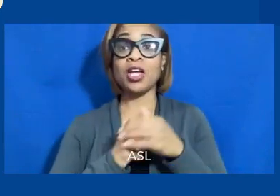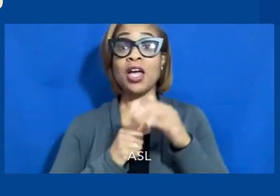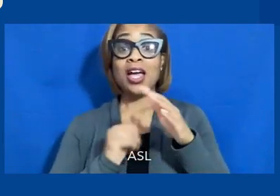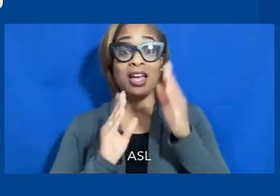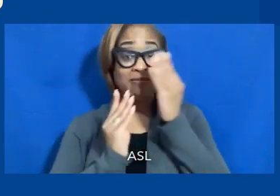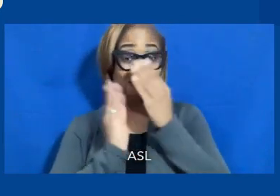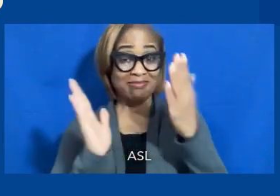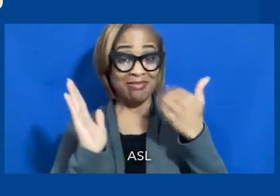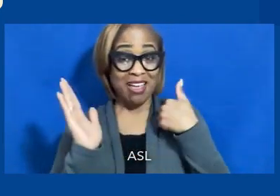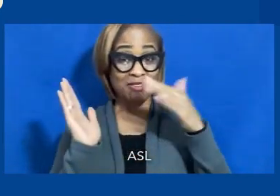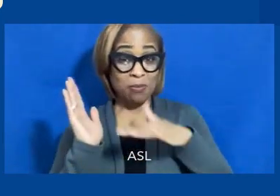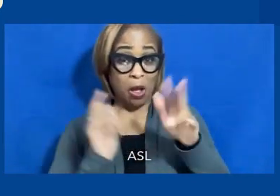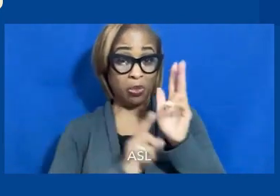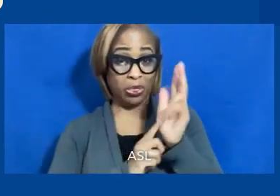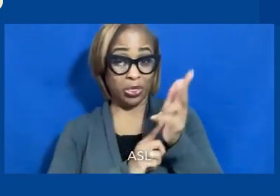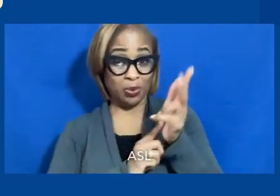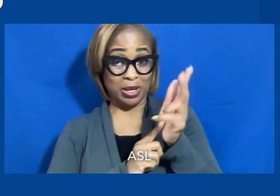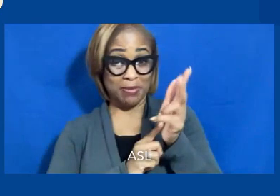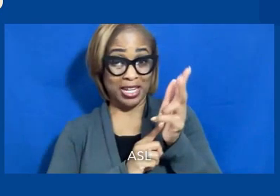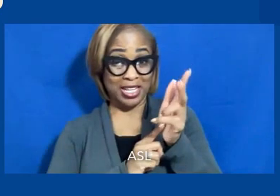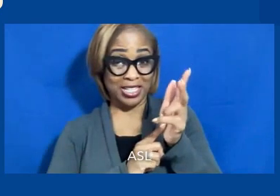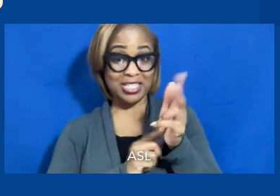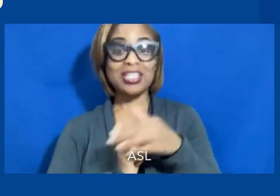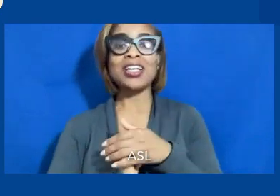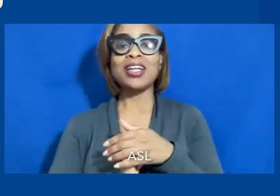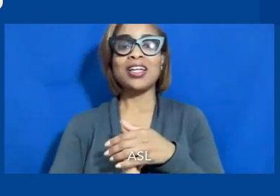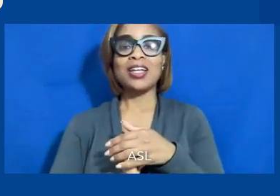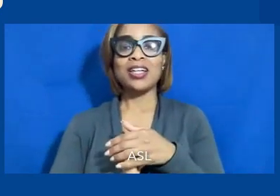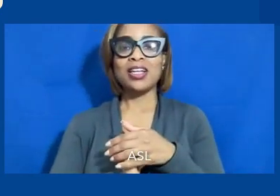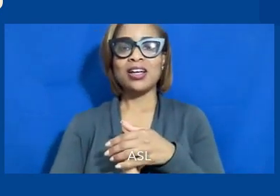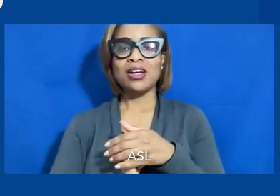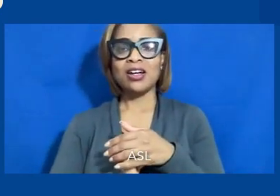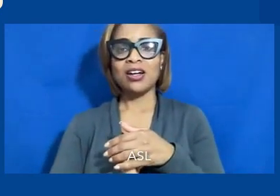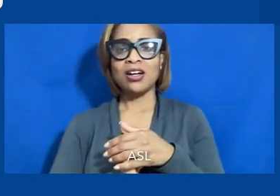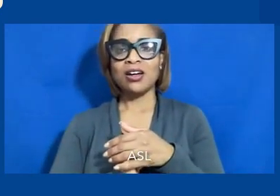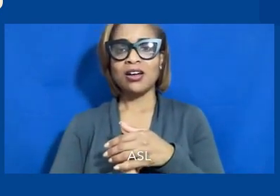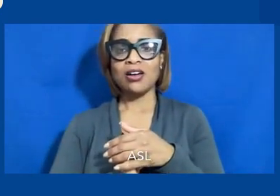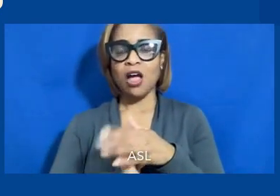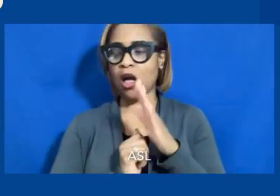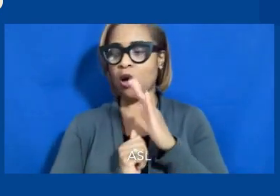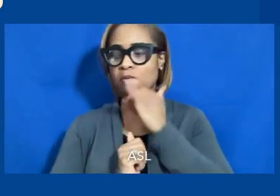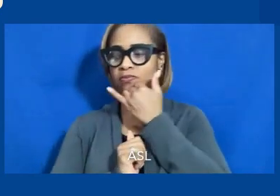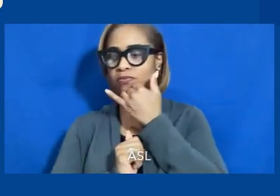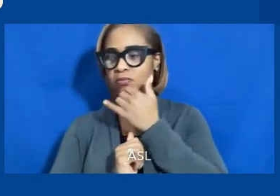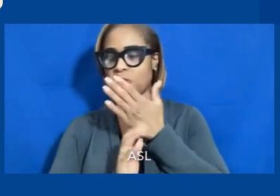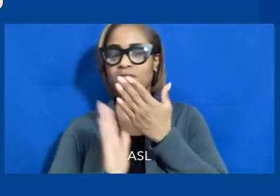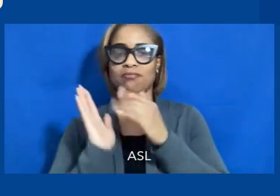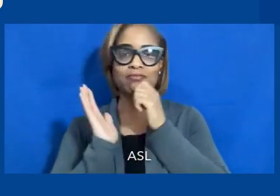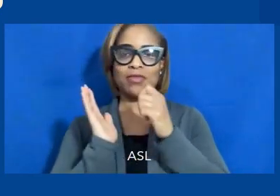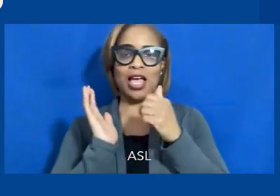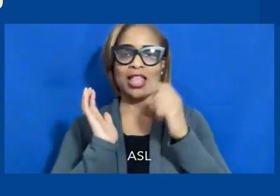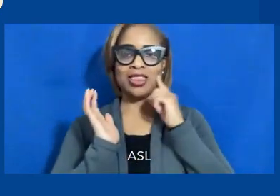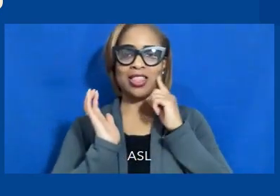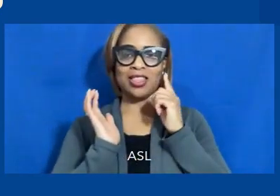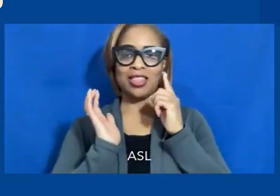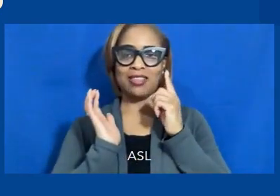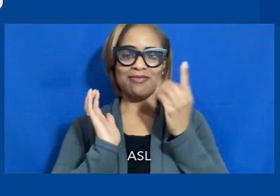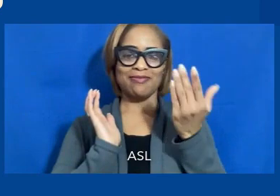about 3 minutes. I think we have, maybe not. I thought we had